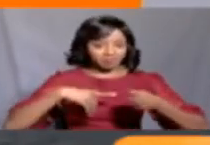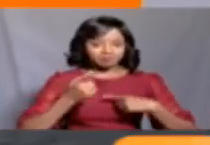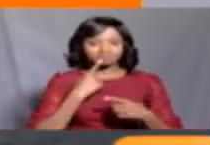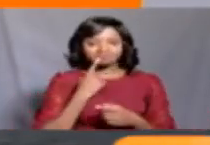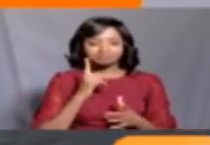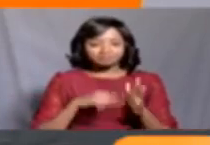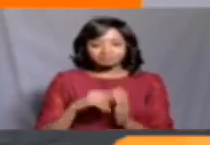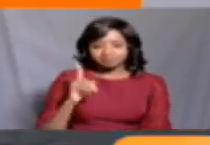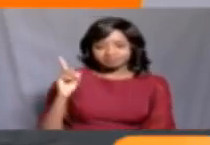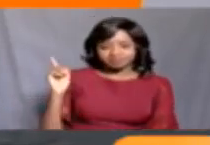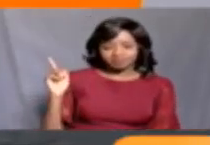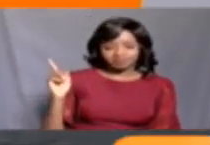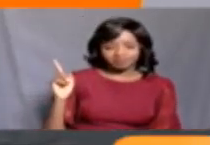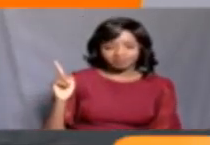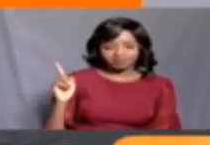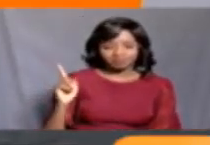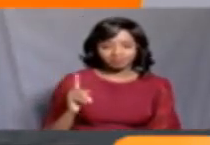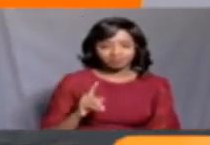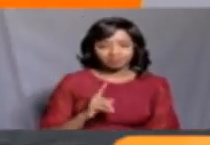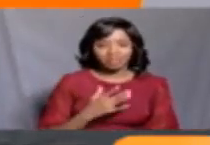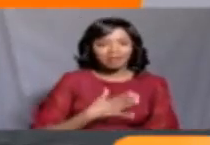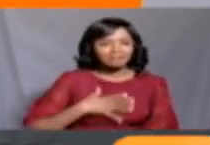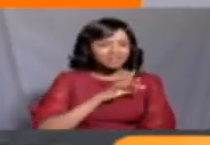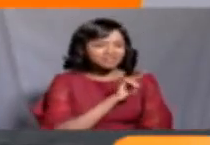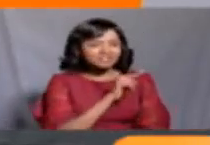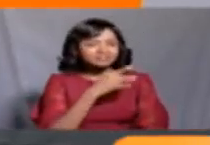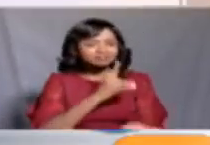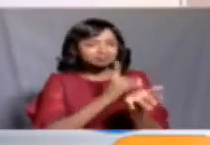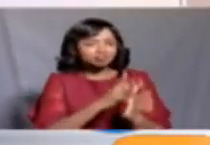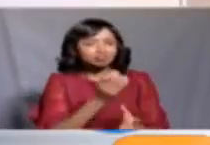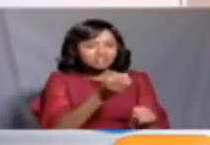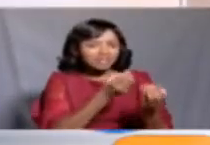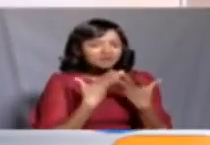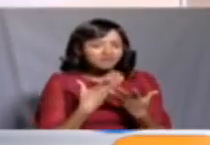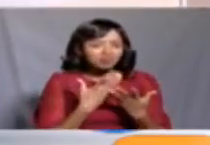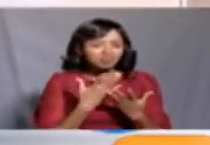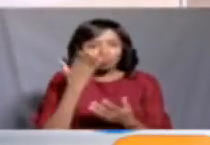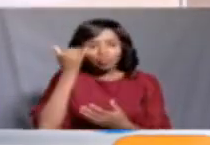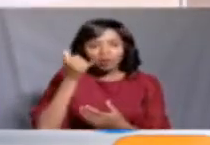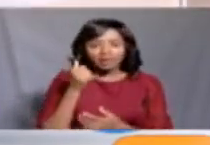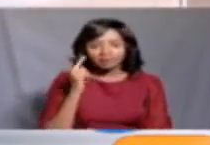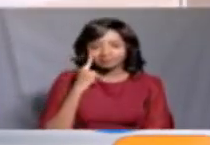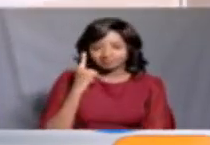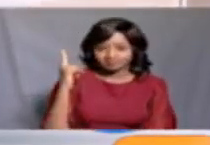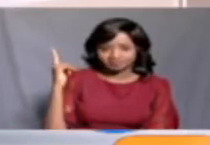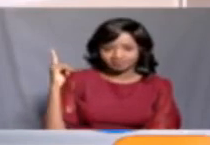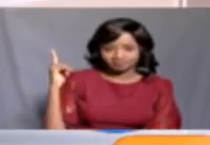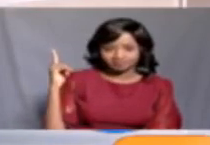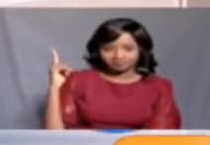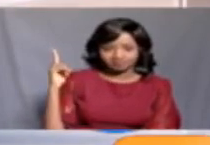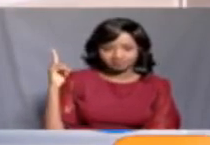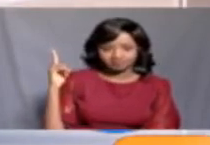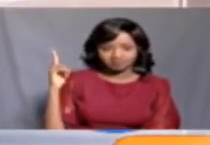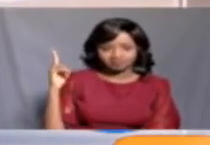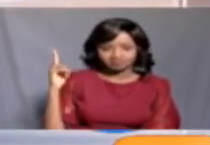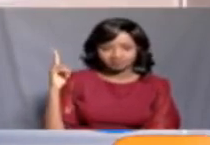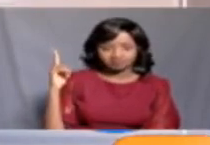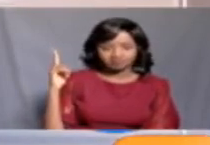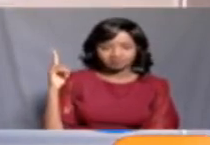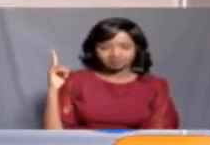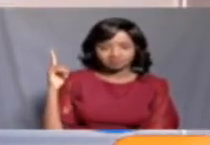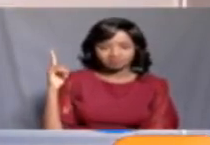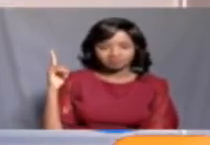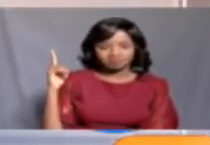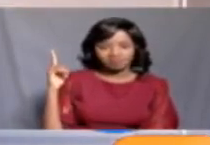This is from SMS. Let the doctor tell us whether mental illness varies from community to community or gender. Very interesting,